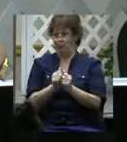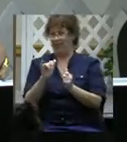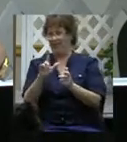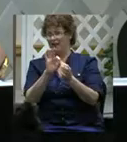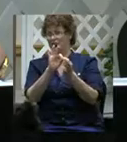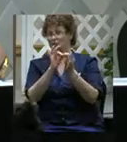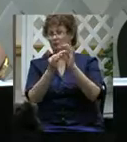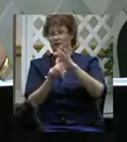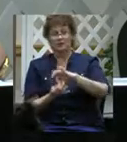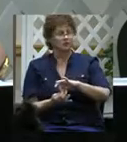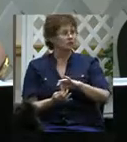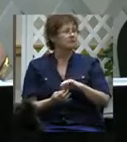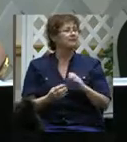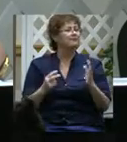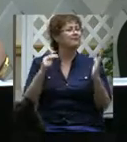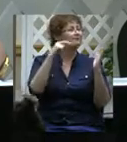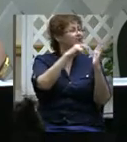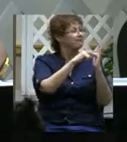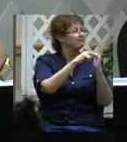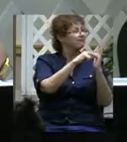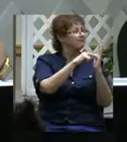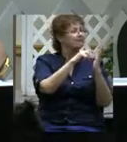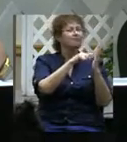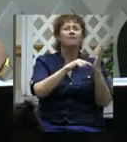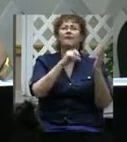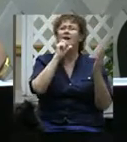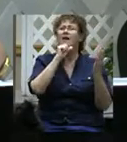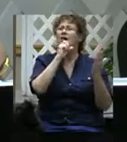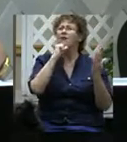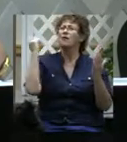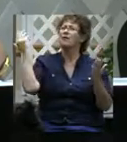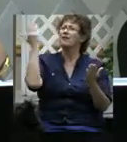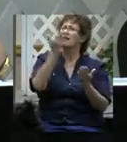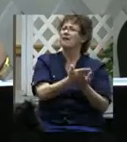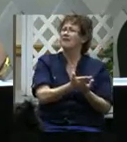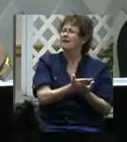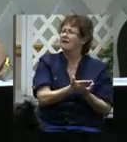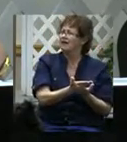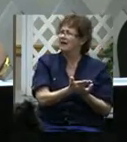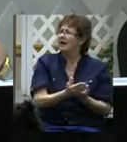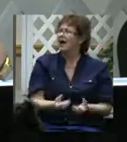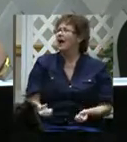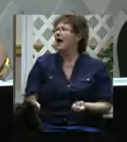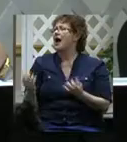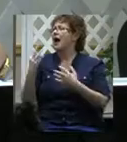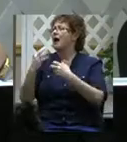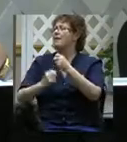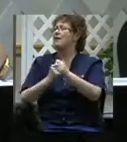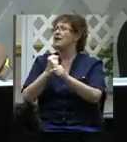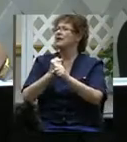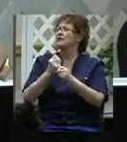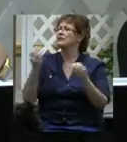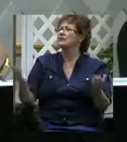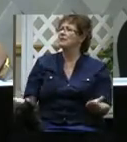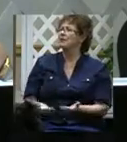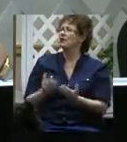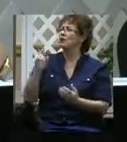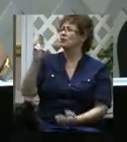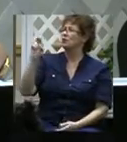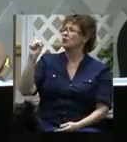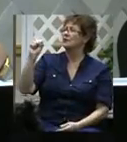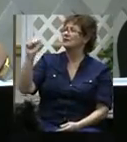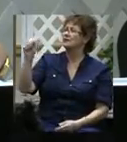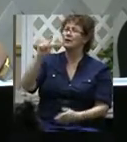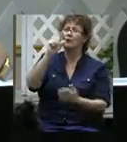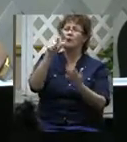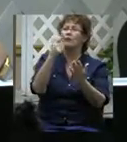So look at how old they were when they came here, how many years they've been in the United States, what grade level